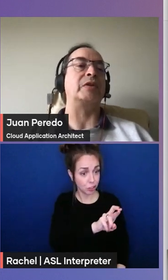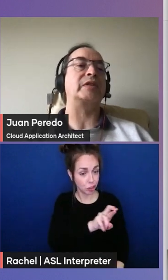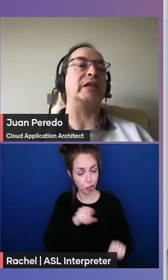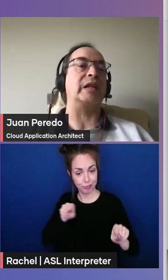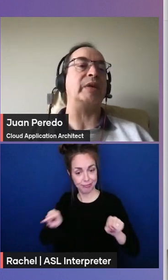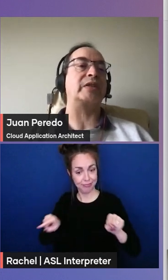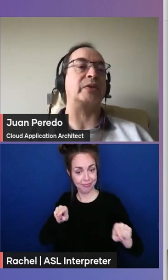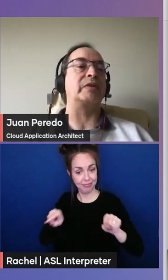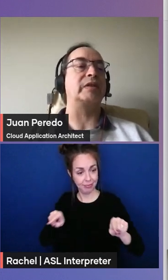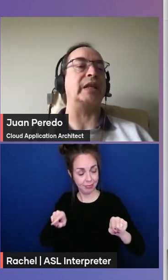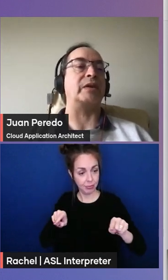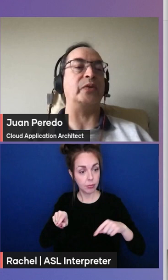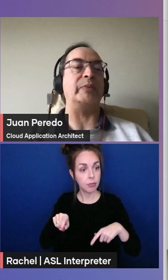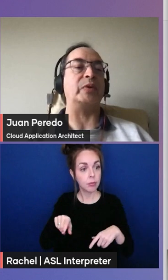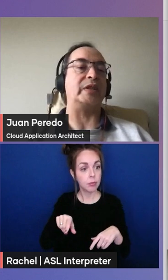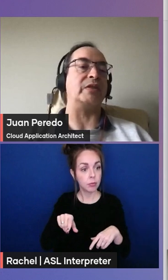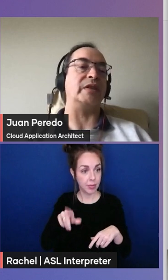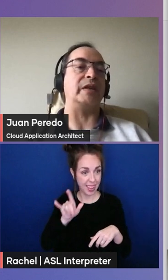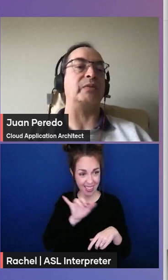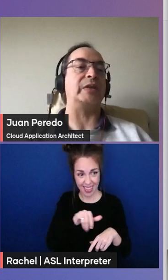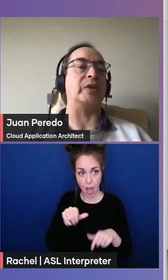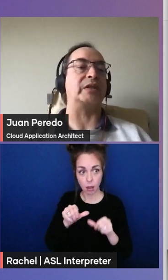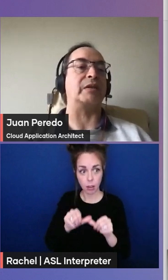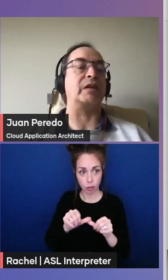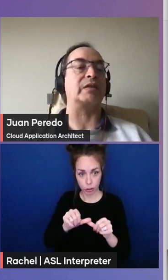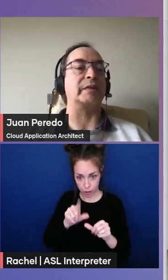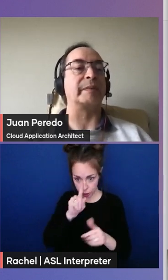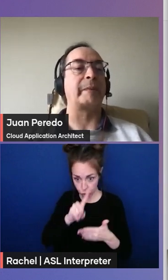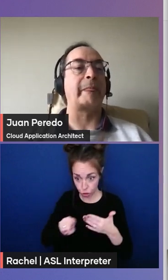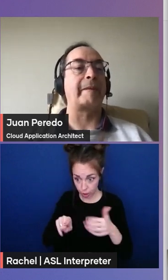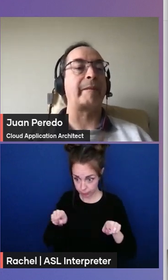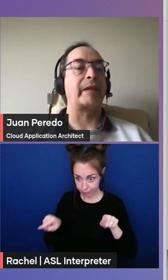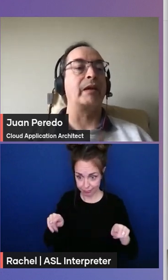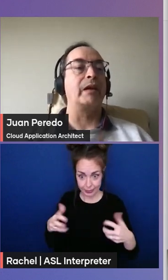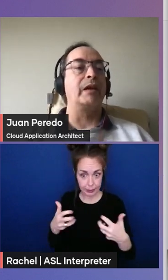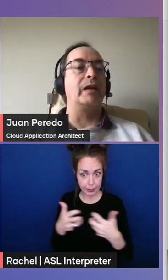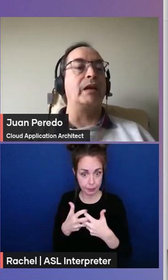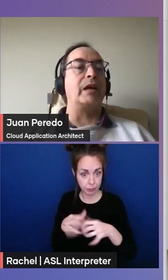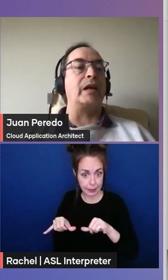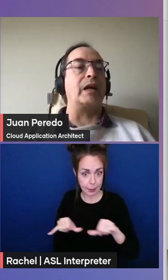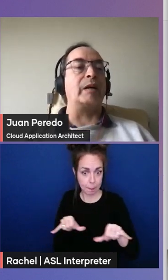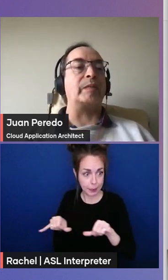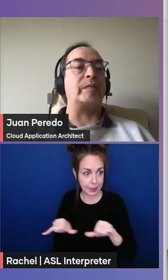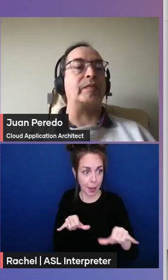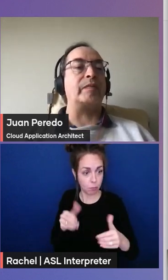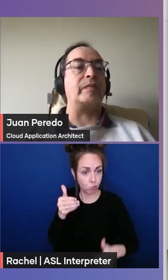will constantly make sure that our repo is in sync with what's in our cluster.